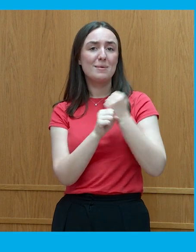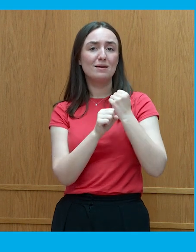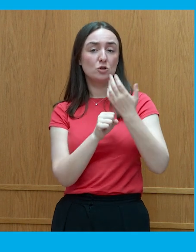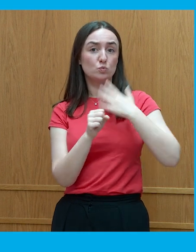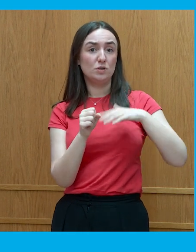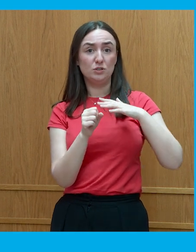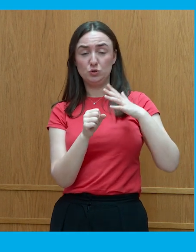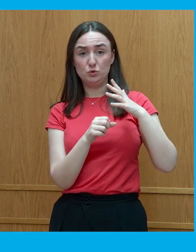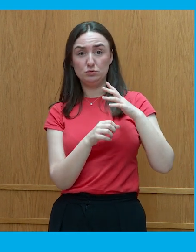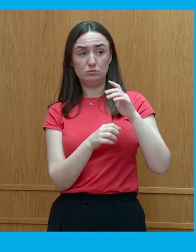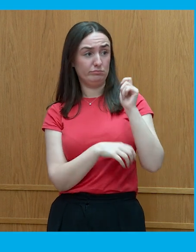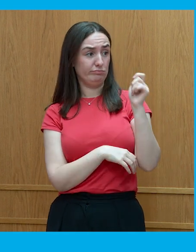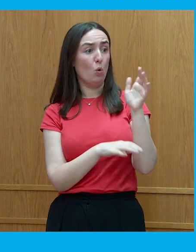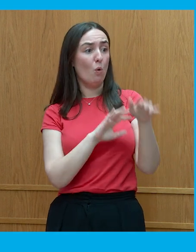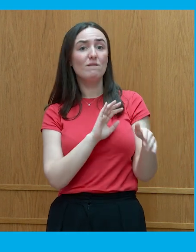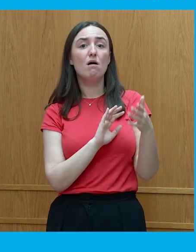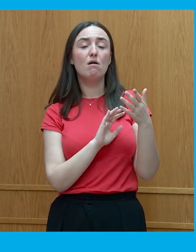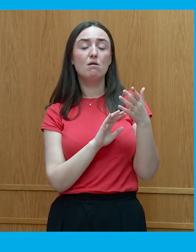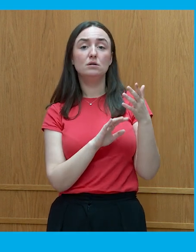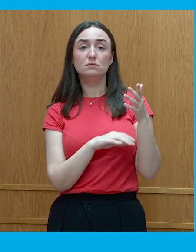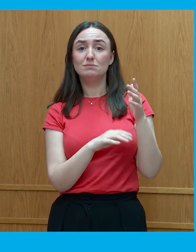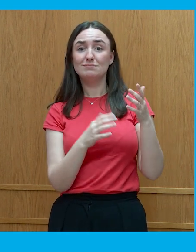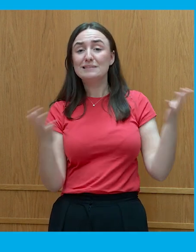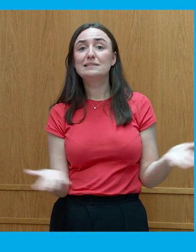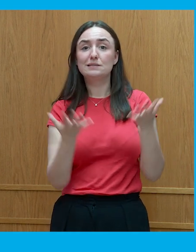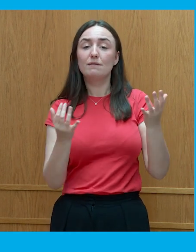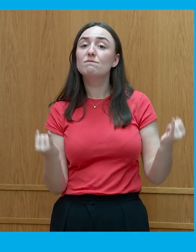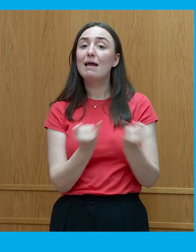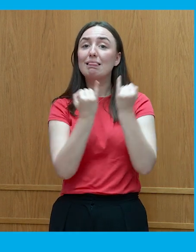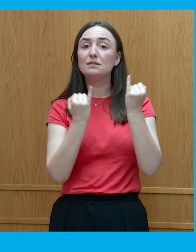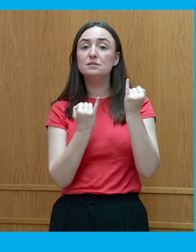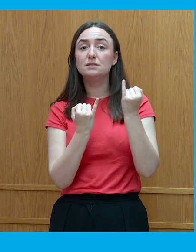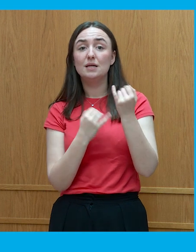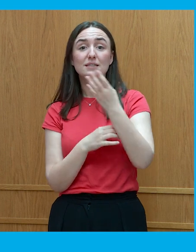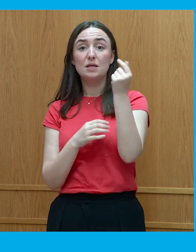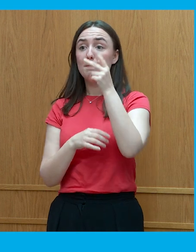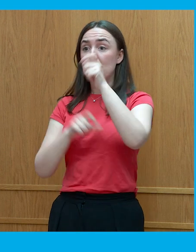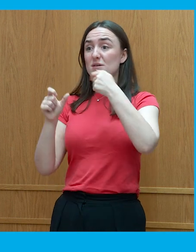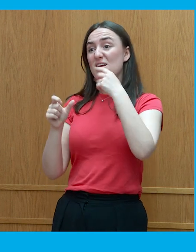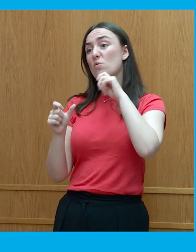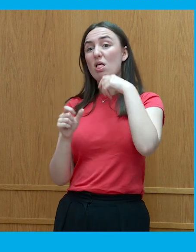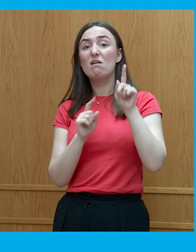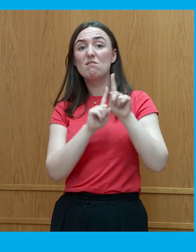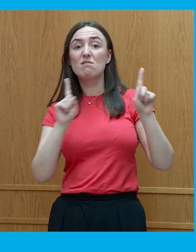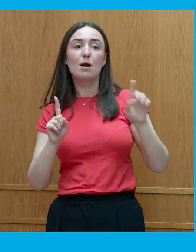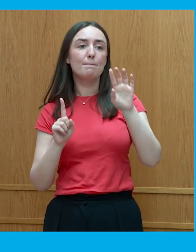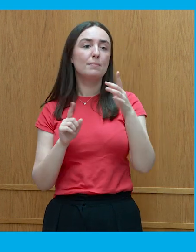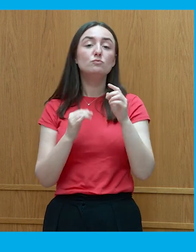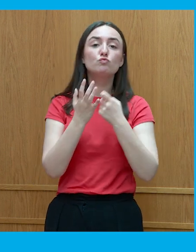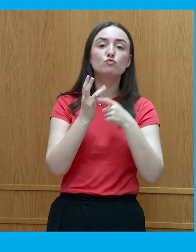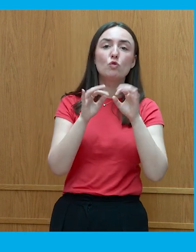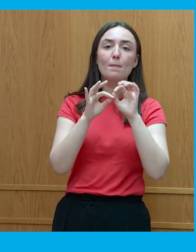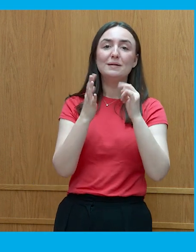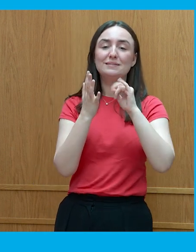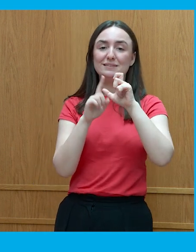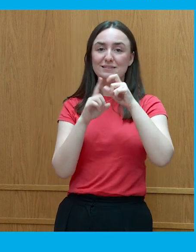whole thing about, are the Republican Party going to move away from him? And they didn't. You know, Ron DeSantis was seen as the next guy and that